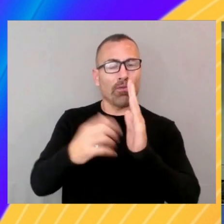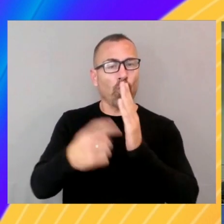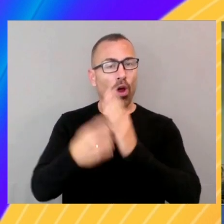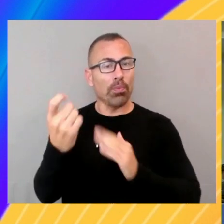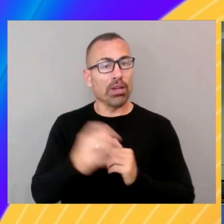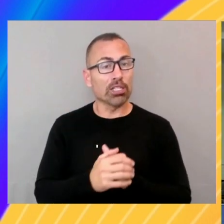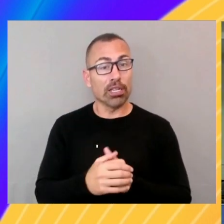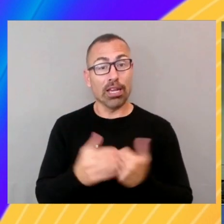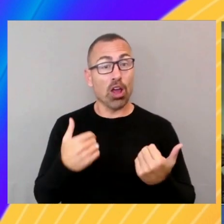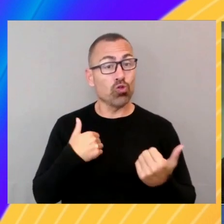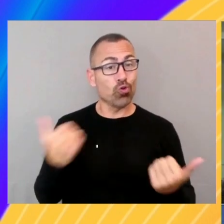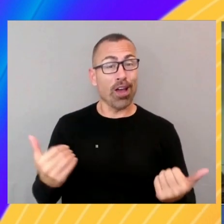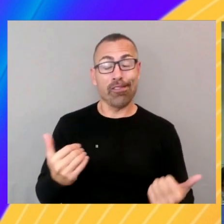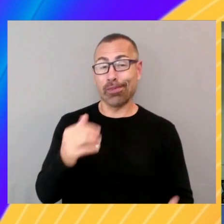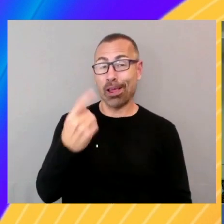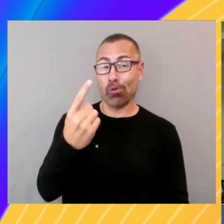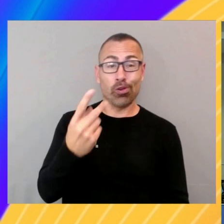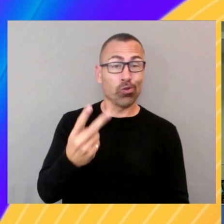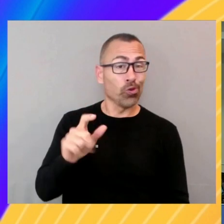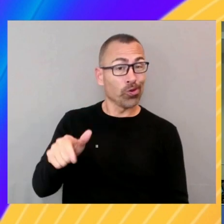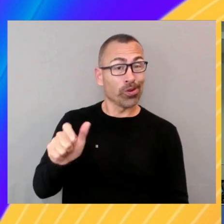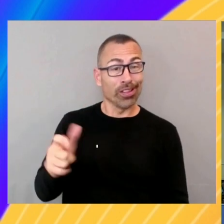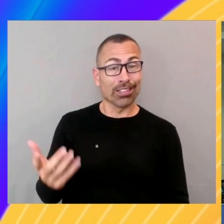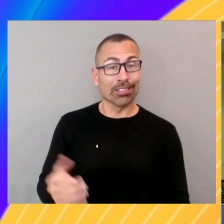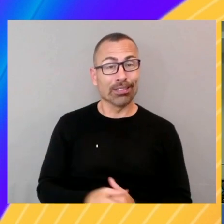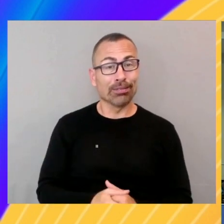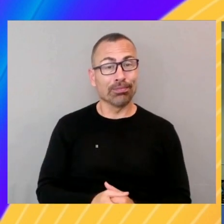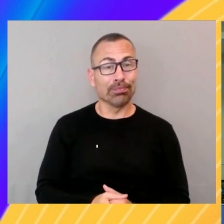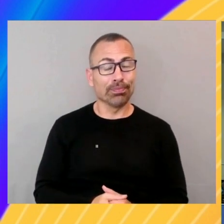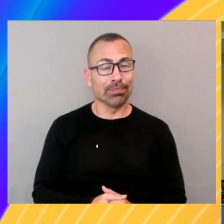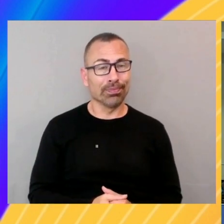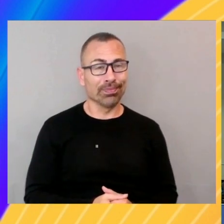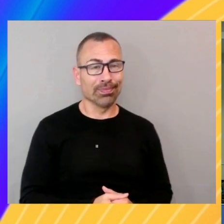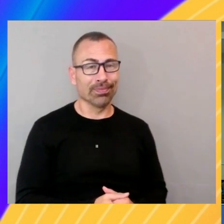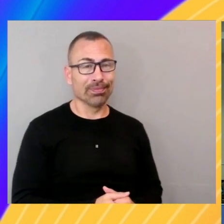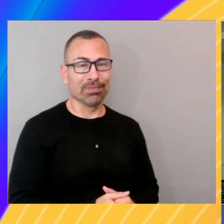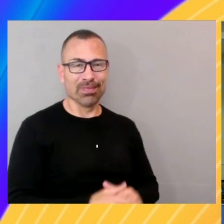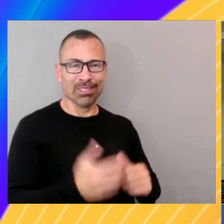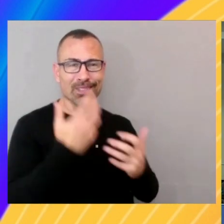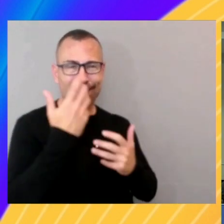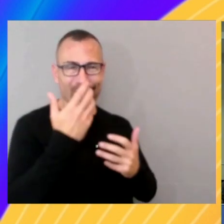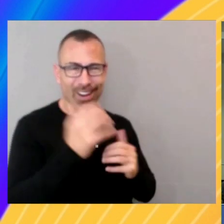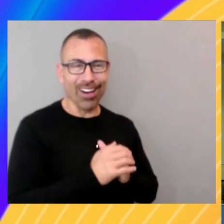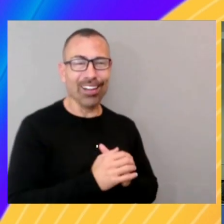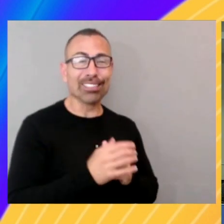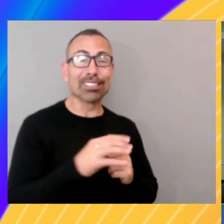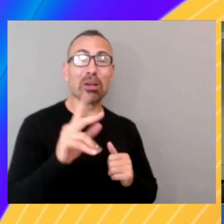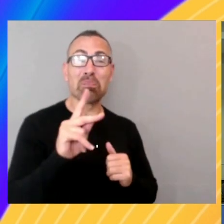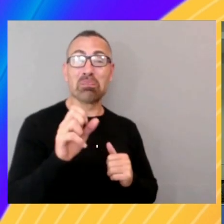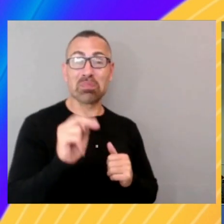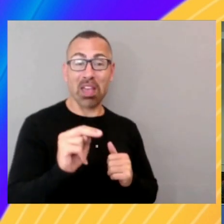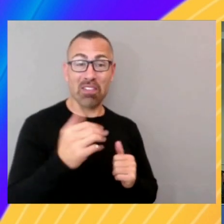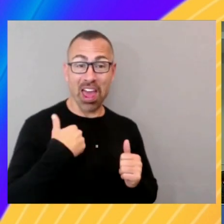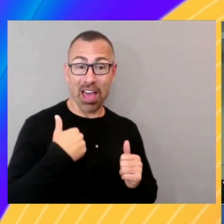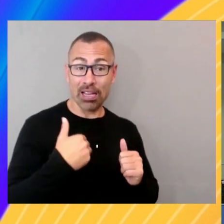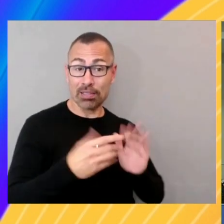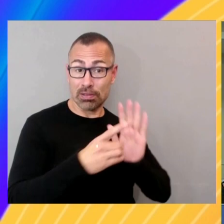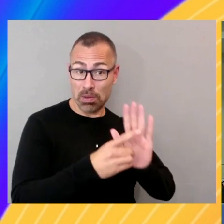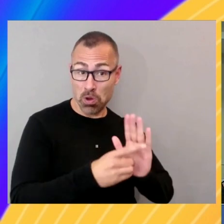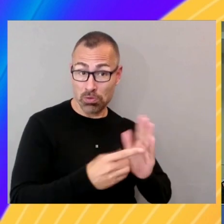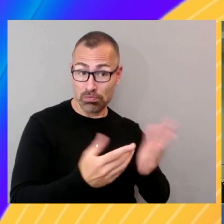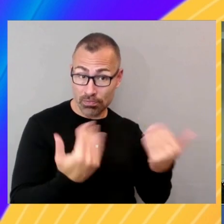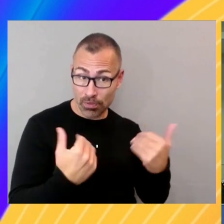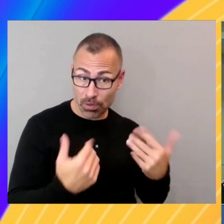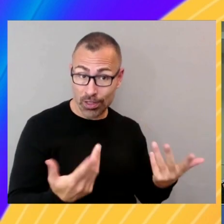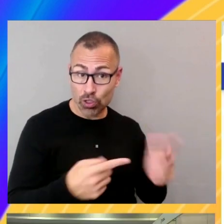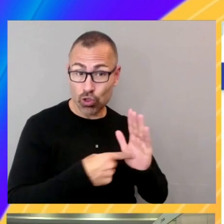you mentioned that Kevin's going to have a demo. Yep. How do we use it? Is that where the demo comes in? That's where the demo comes in, yeah. Exactly. All right. You want to go ahead and jump in